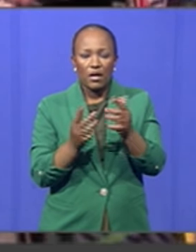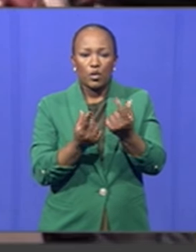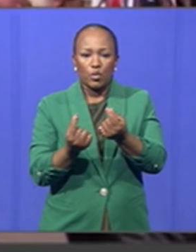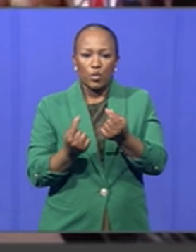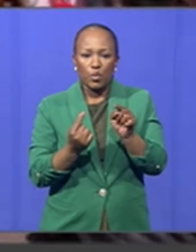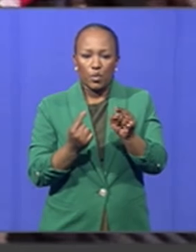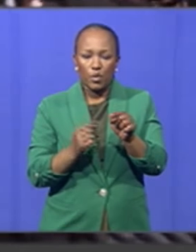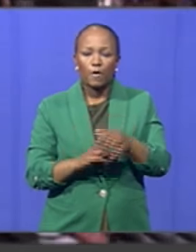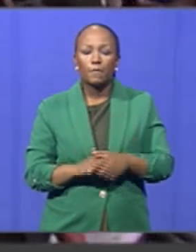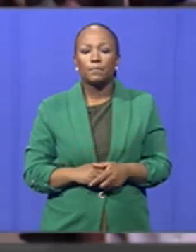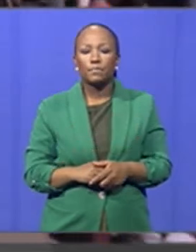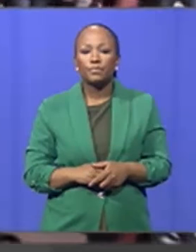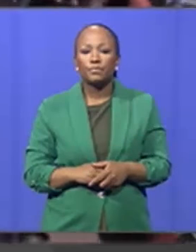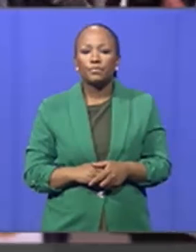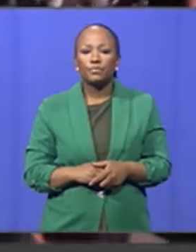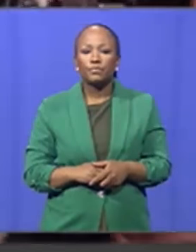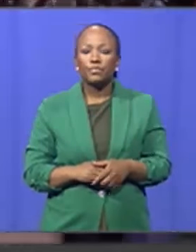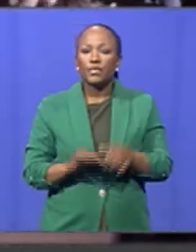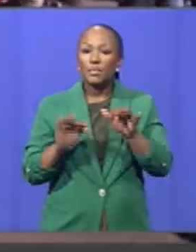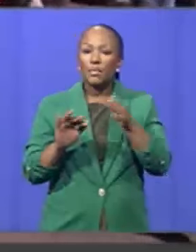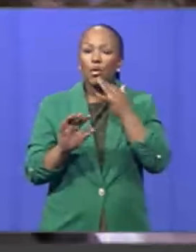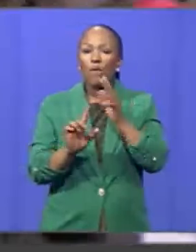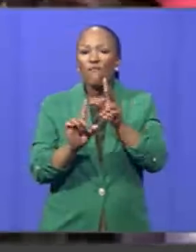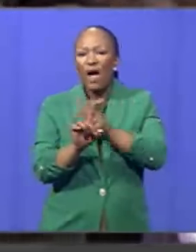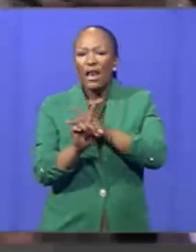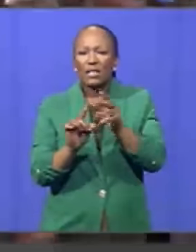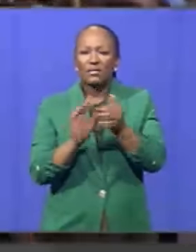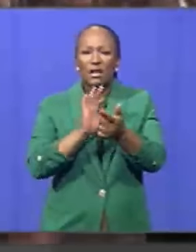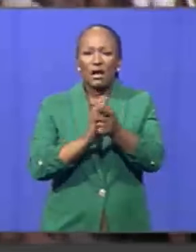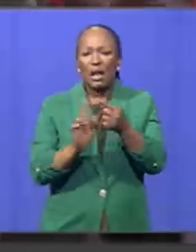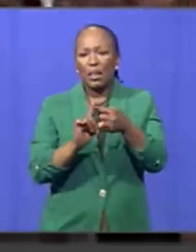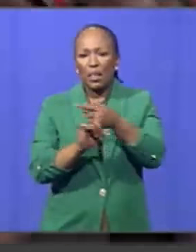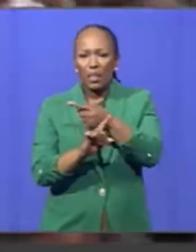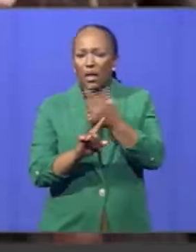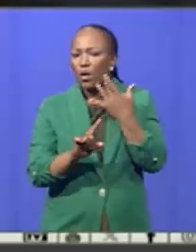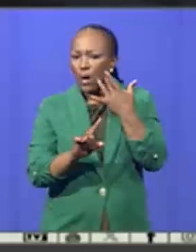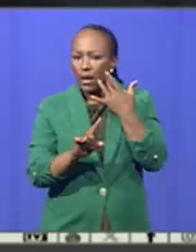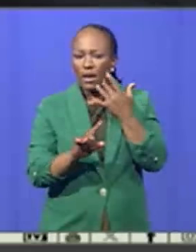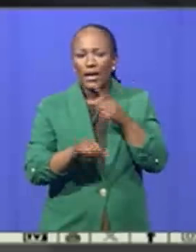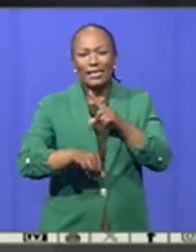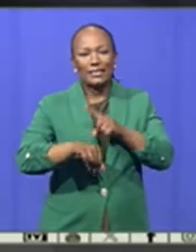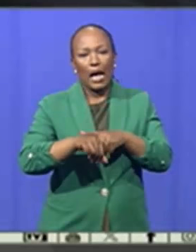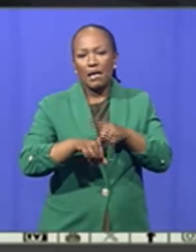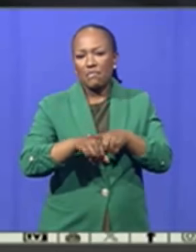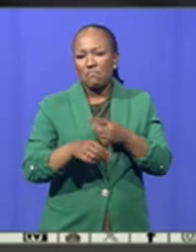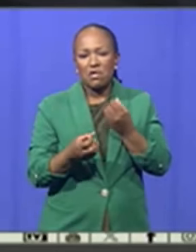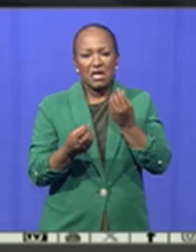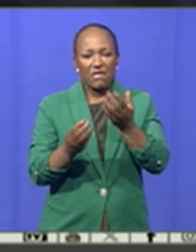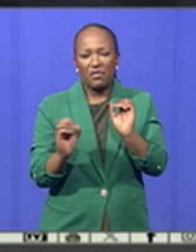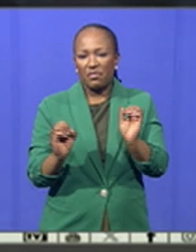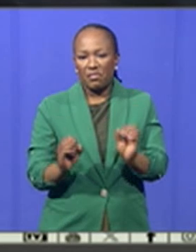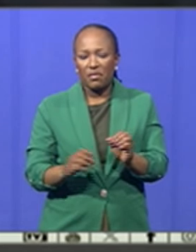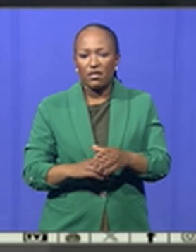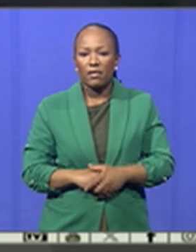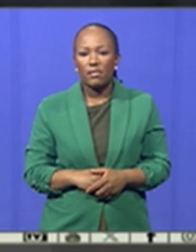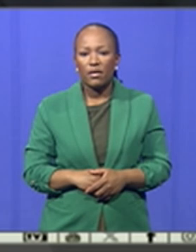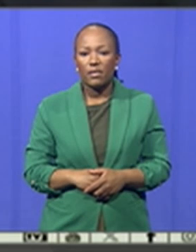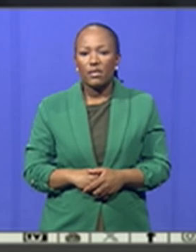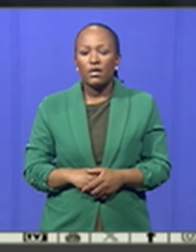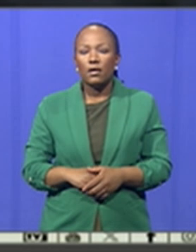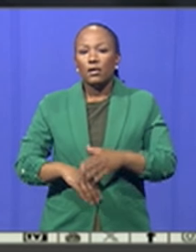Eupša go gatelelwa gore basenyi ba tla fiwa kotloneng, Ramaphosa ga a fana ka nako. Timeline I would ordinarily like